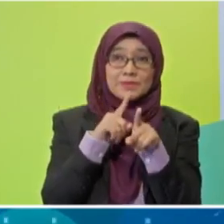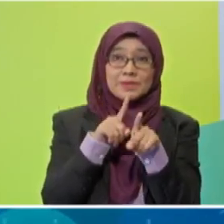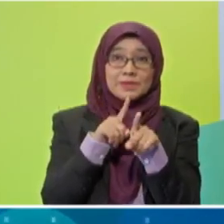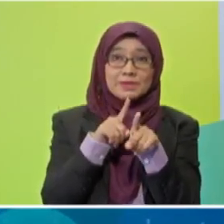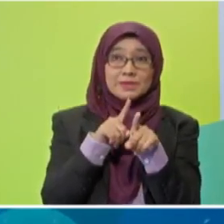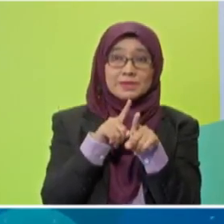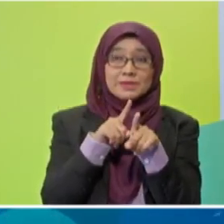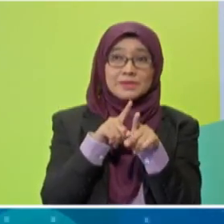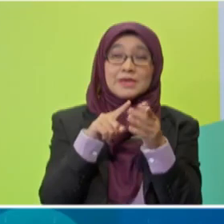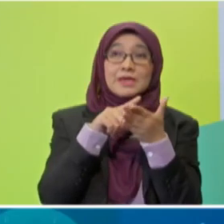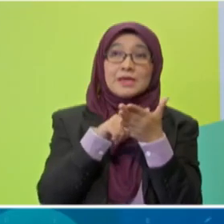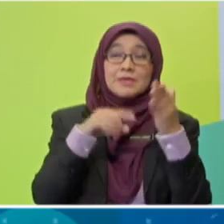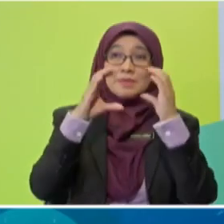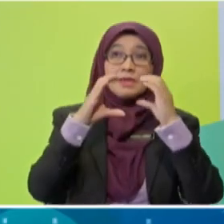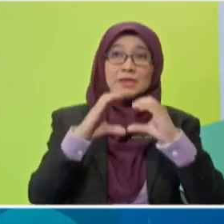What was your first step, Jeshira?